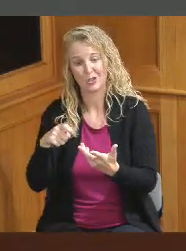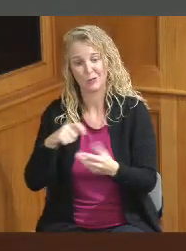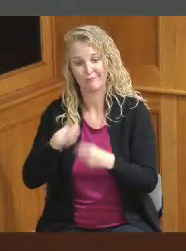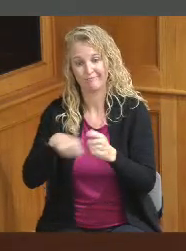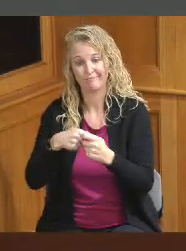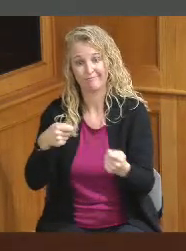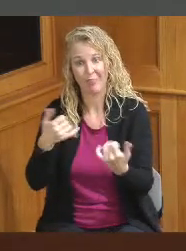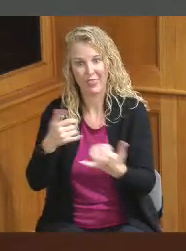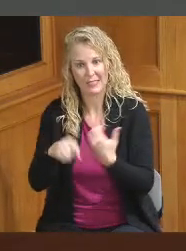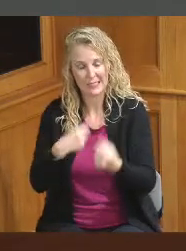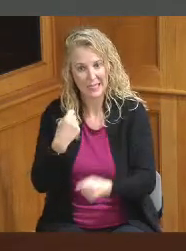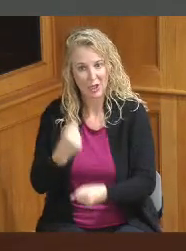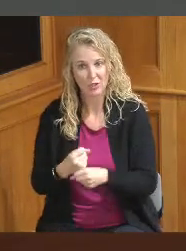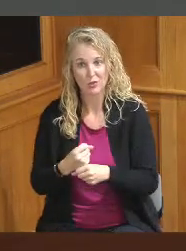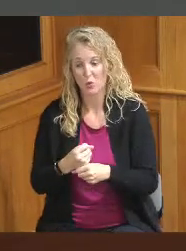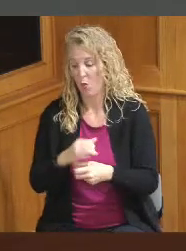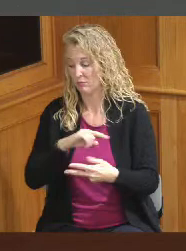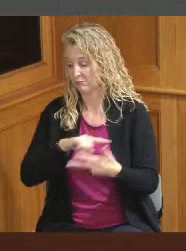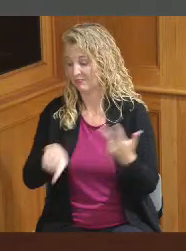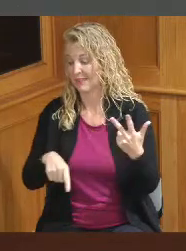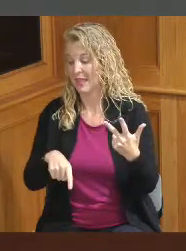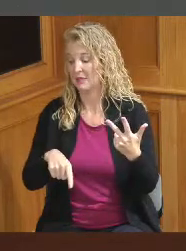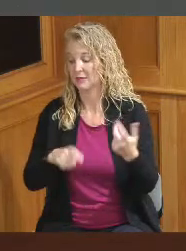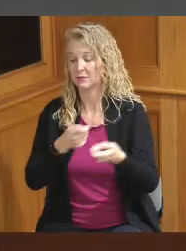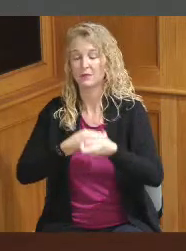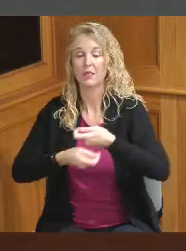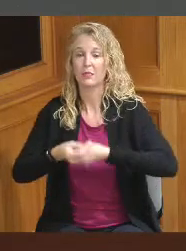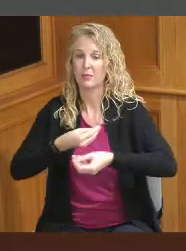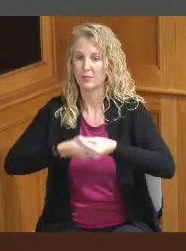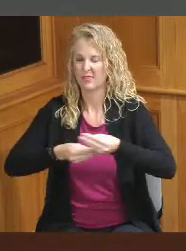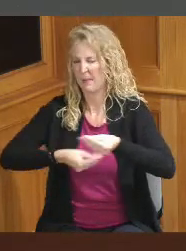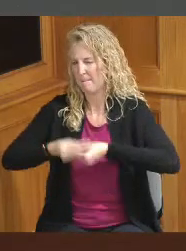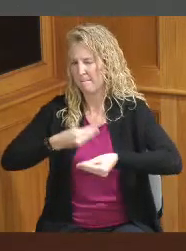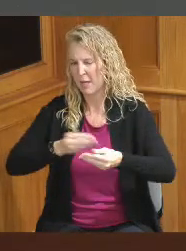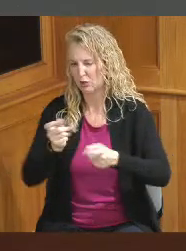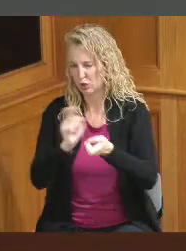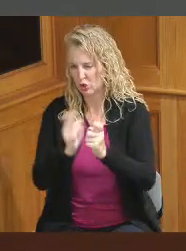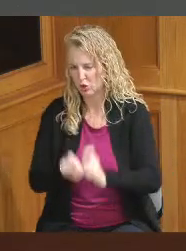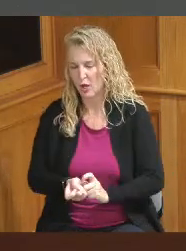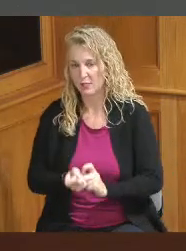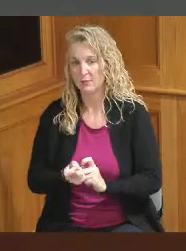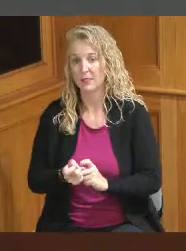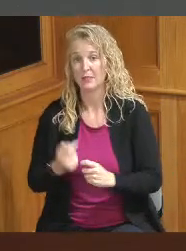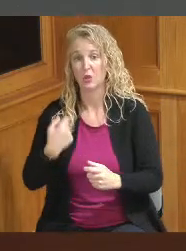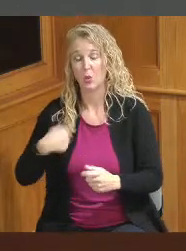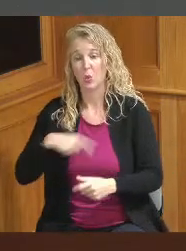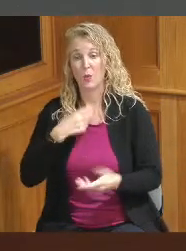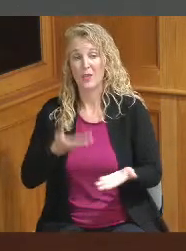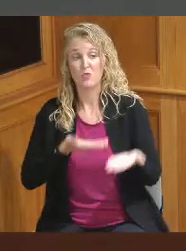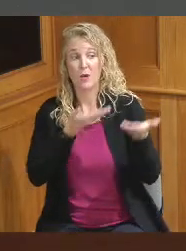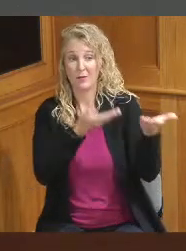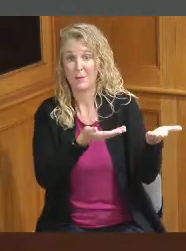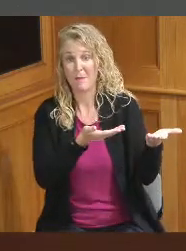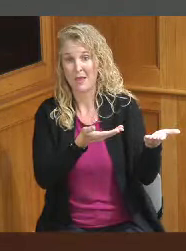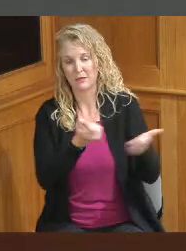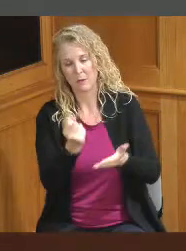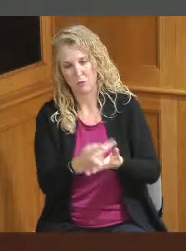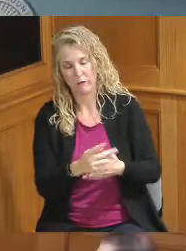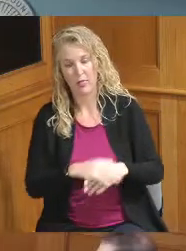up. That is the budget adjustment. That is the by leave, Commissioners. The administration recommends approval. Happy to answer any